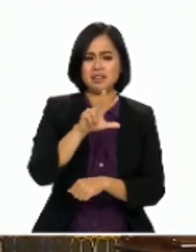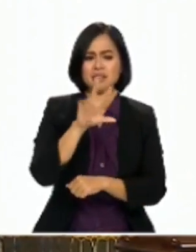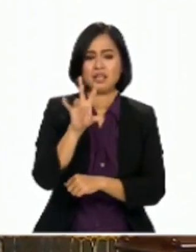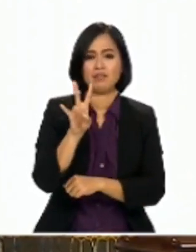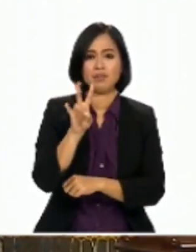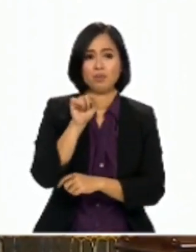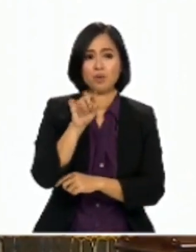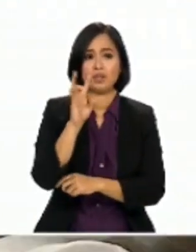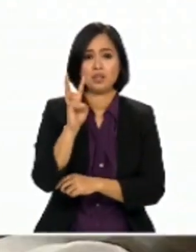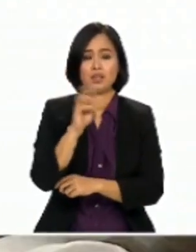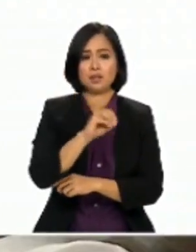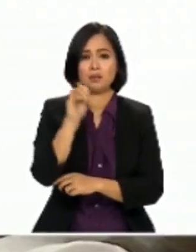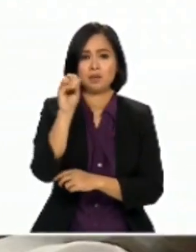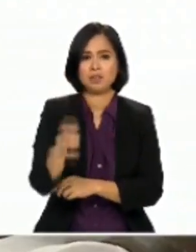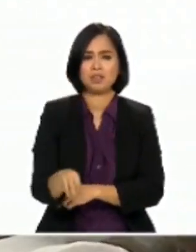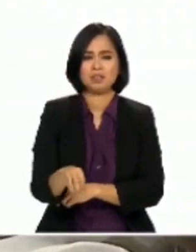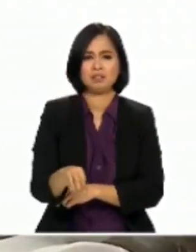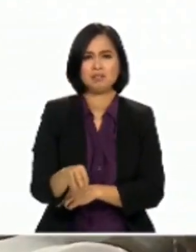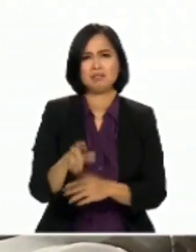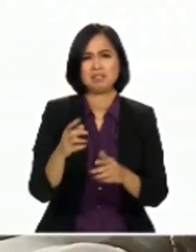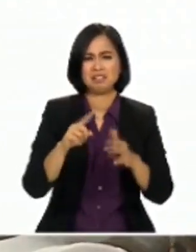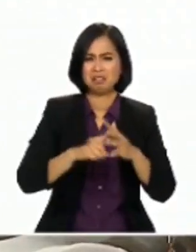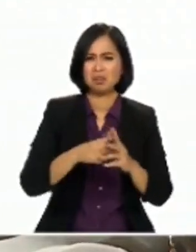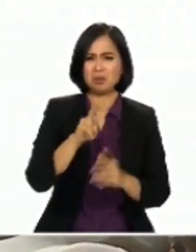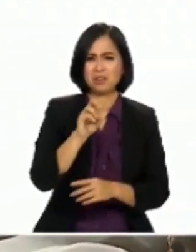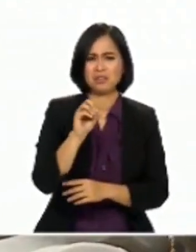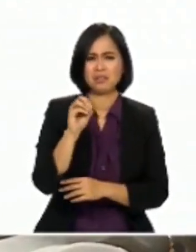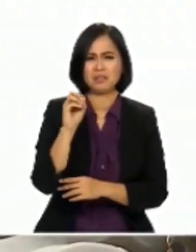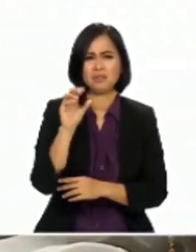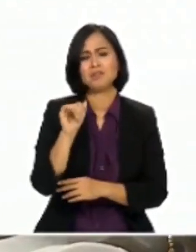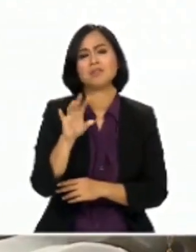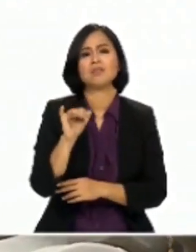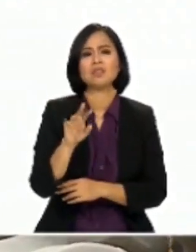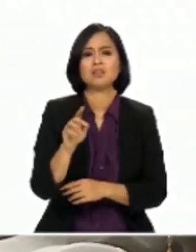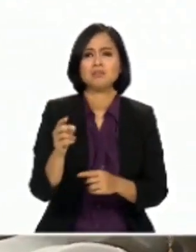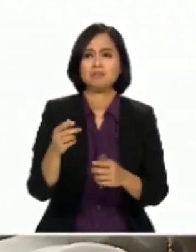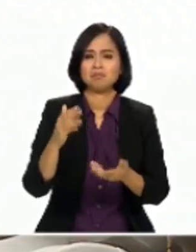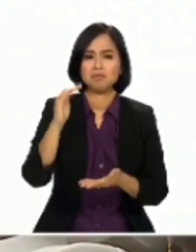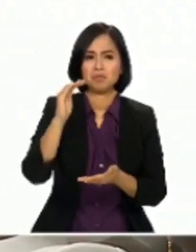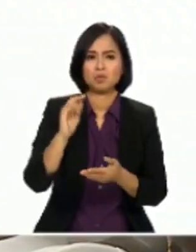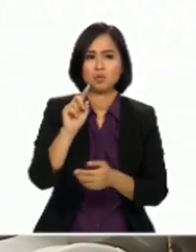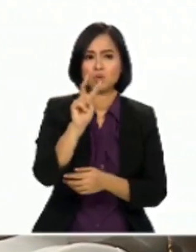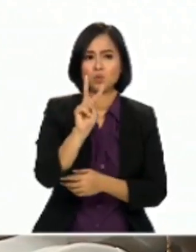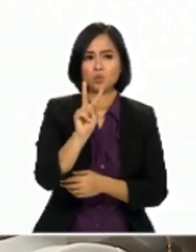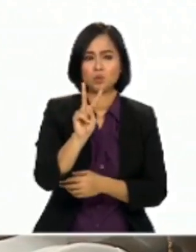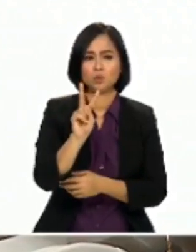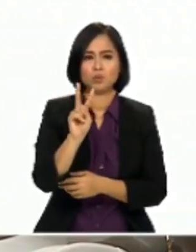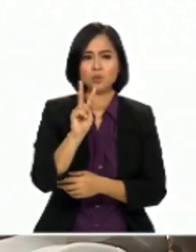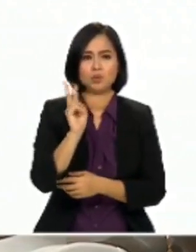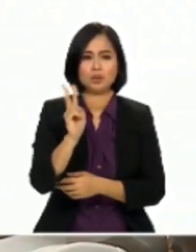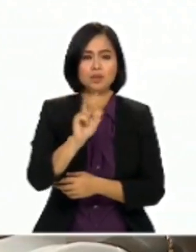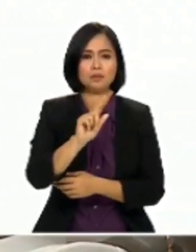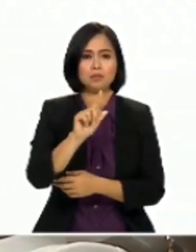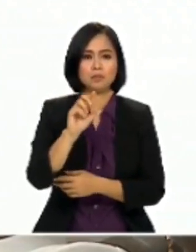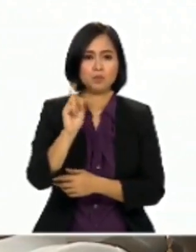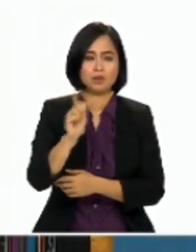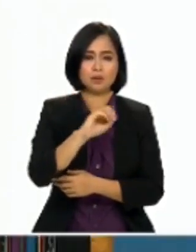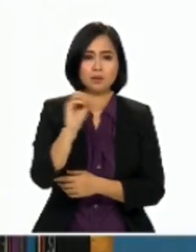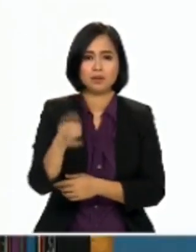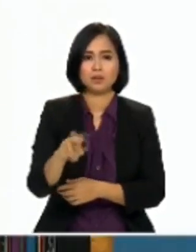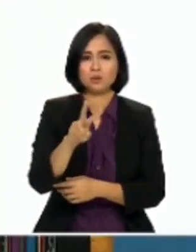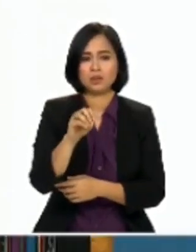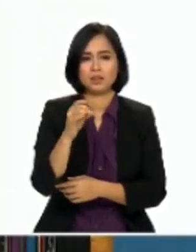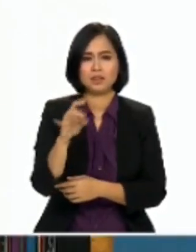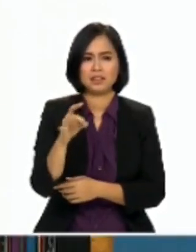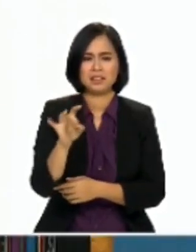in the first half of 2015 to 21% in the first half of 2018. The most